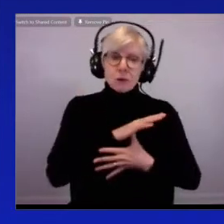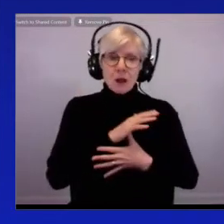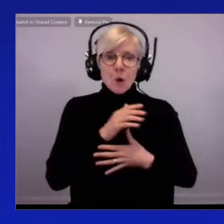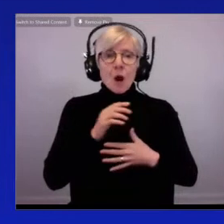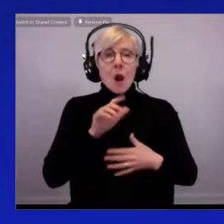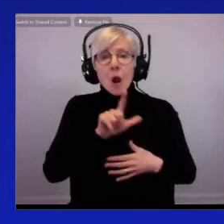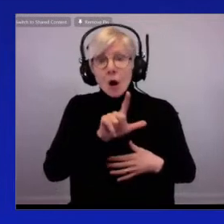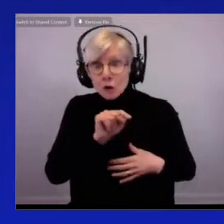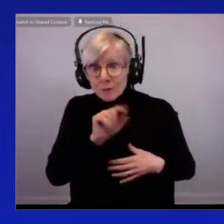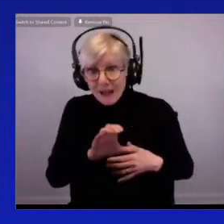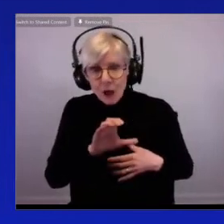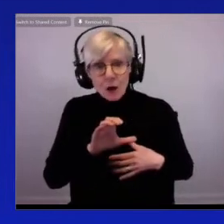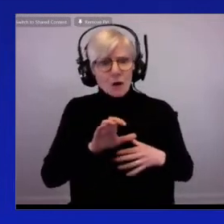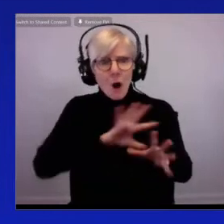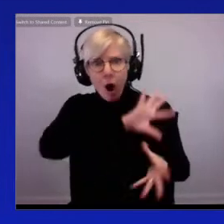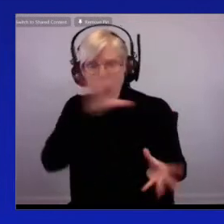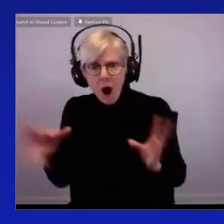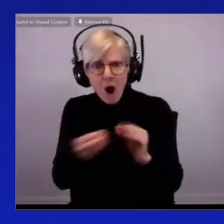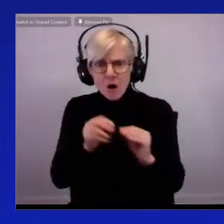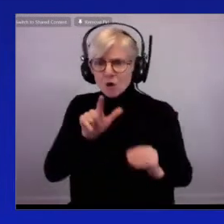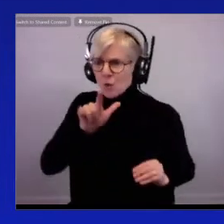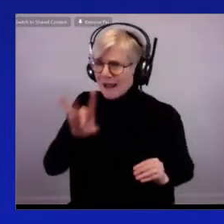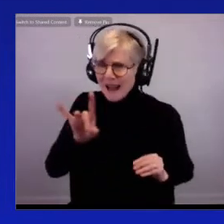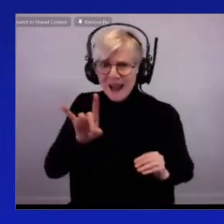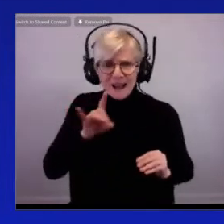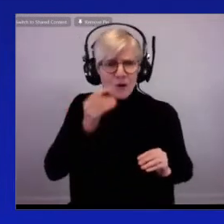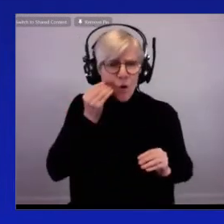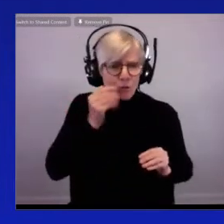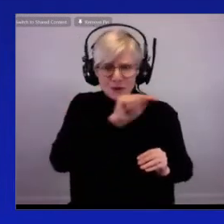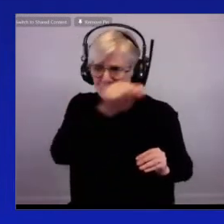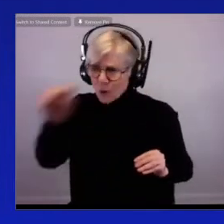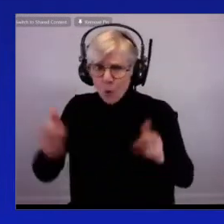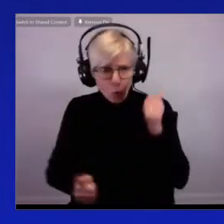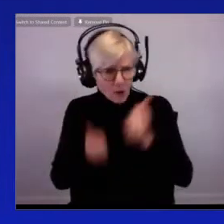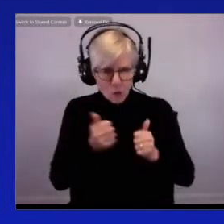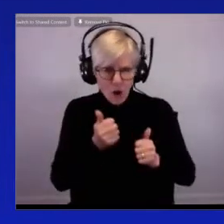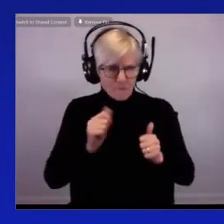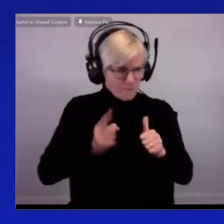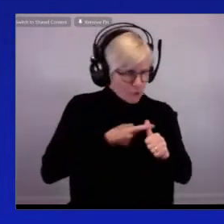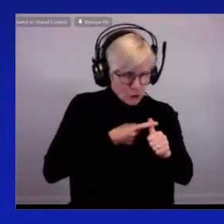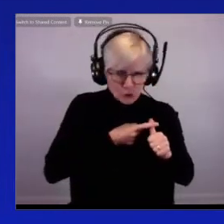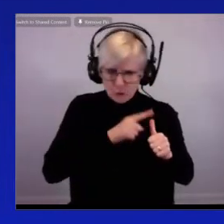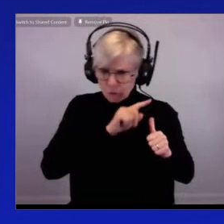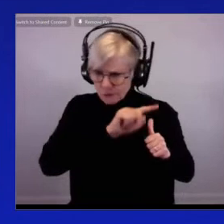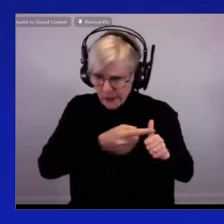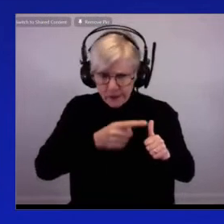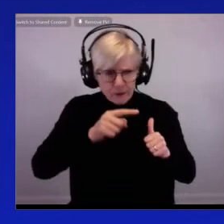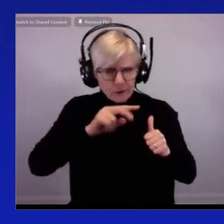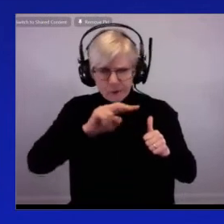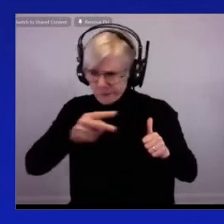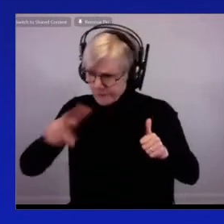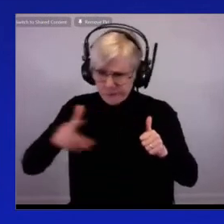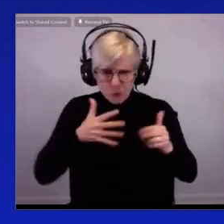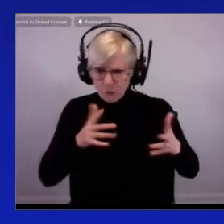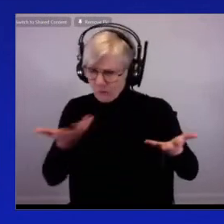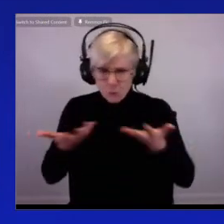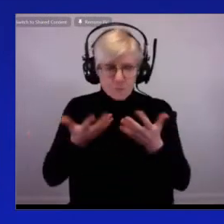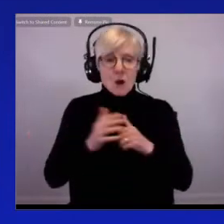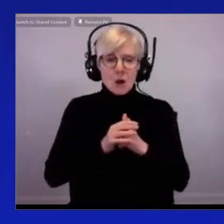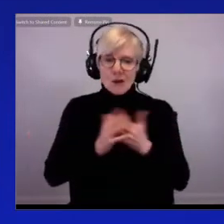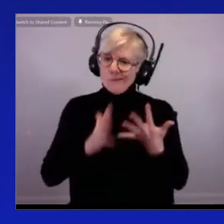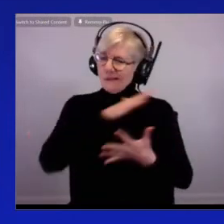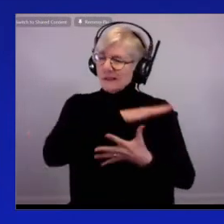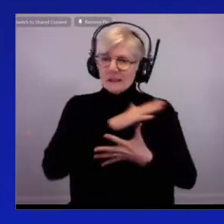long-term care homes or which retirement homes in Ottawa should receive the vaccine ahead of the others in that group. So it